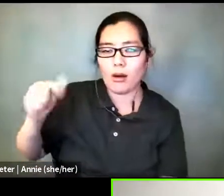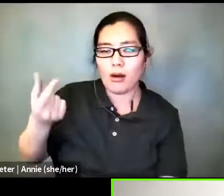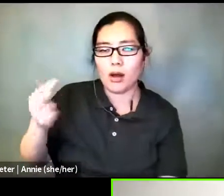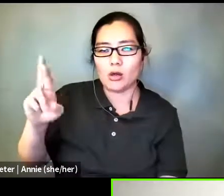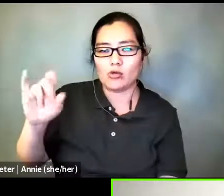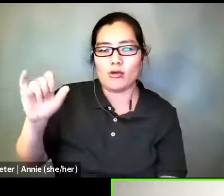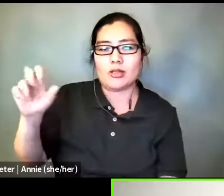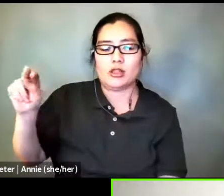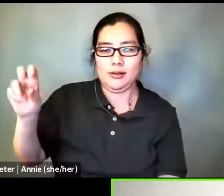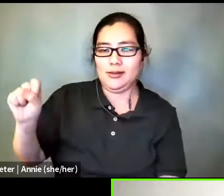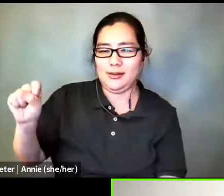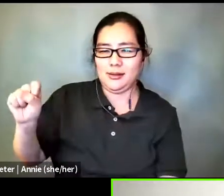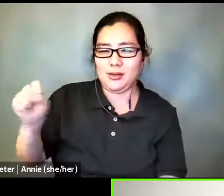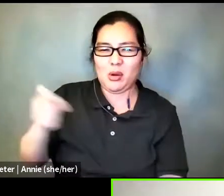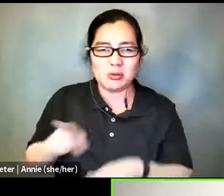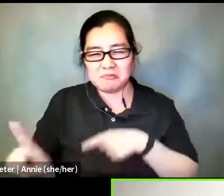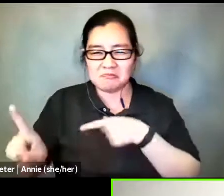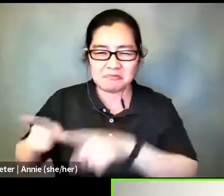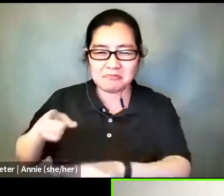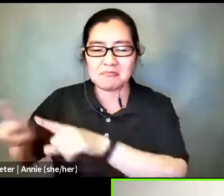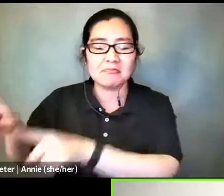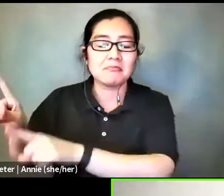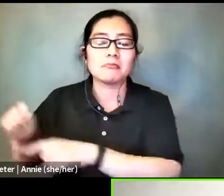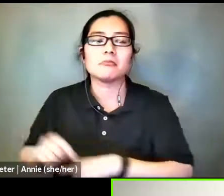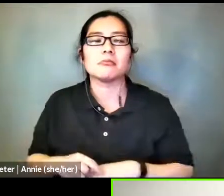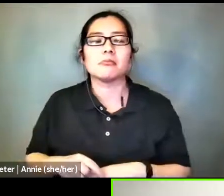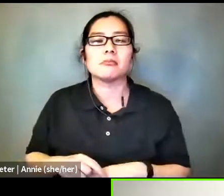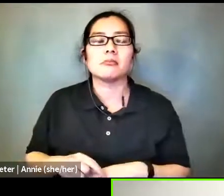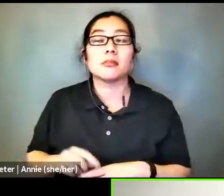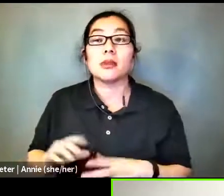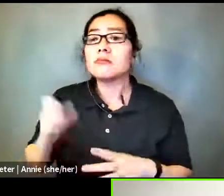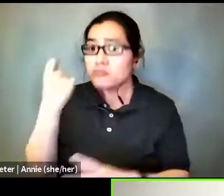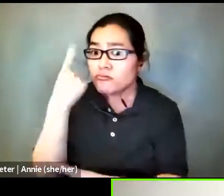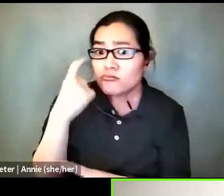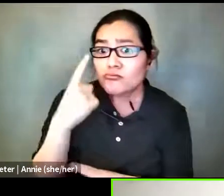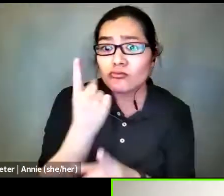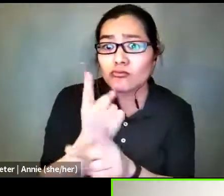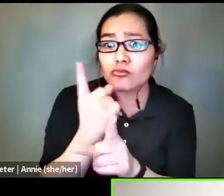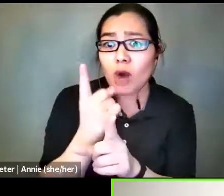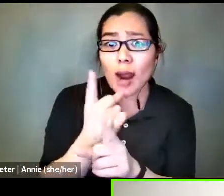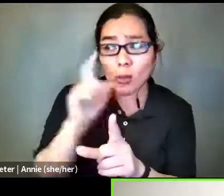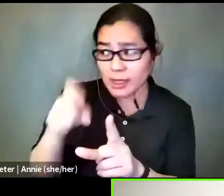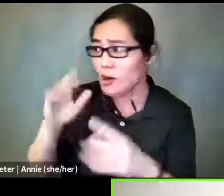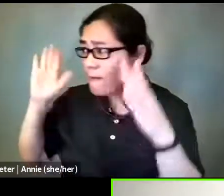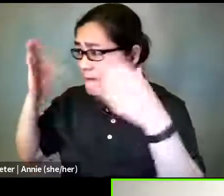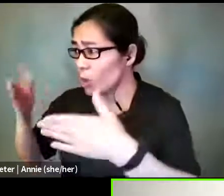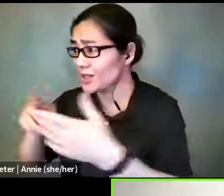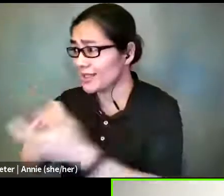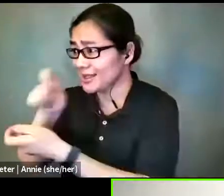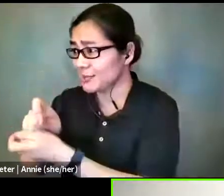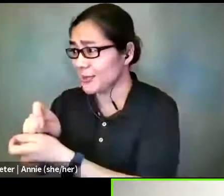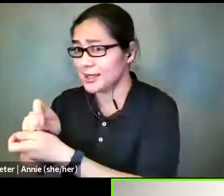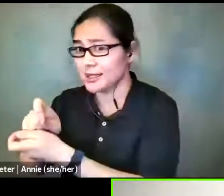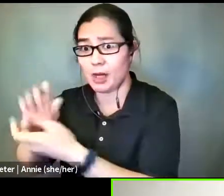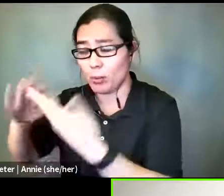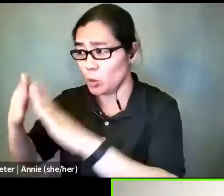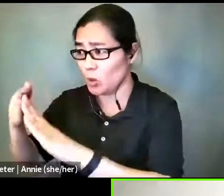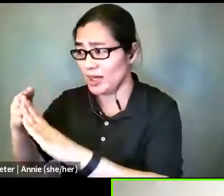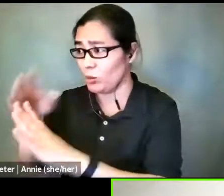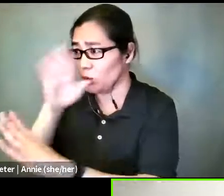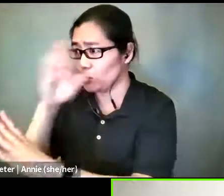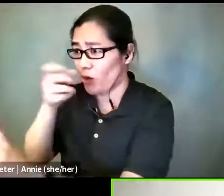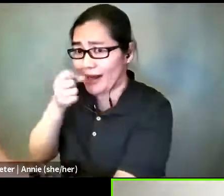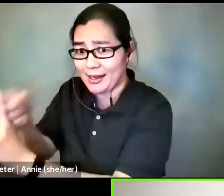things are happening to this community, and we absolutely need to be focused on fixing them for this community. But you need to understand that this is